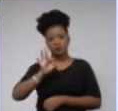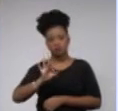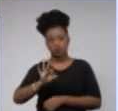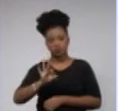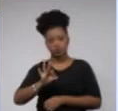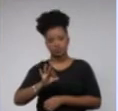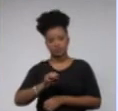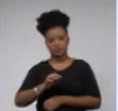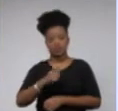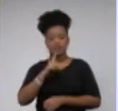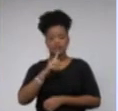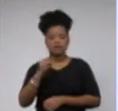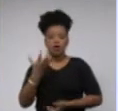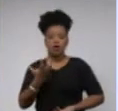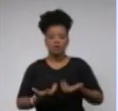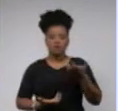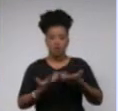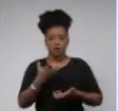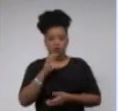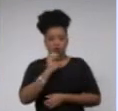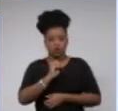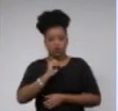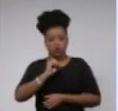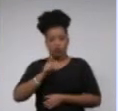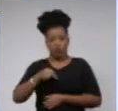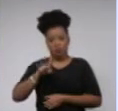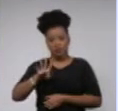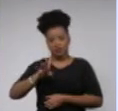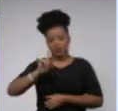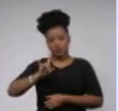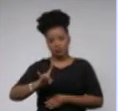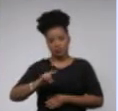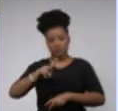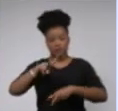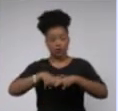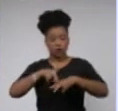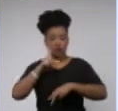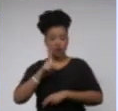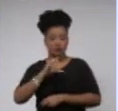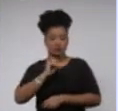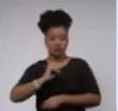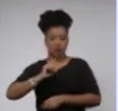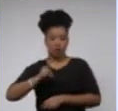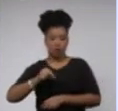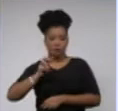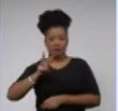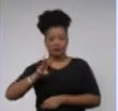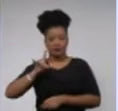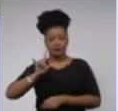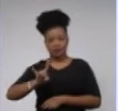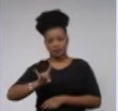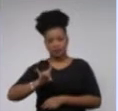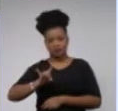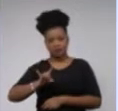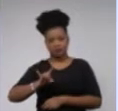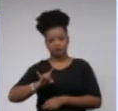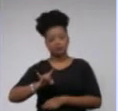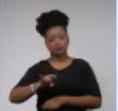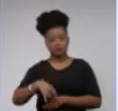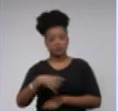before. Thus, Cuba's incidence rate per 100,000 inhabitants slightly decreases